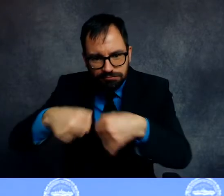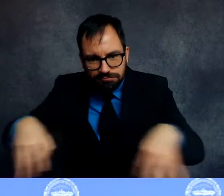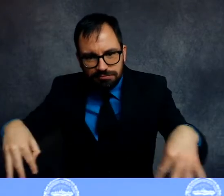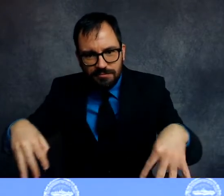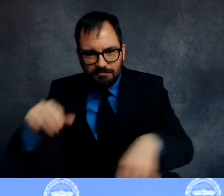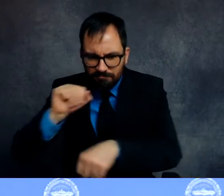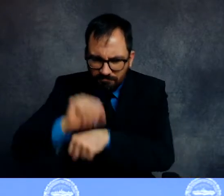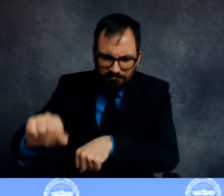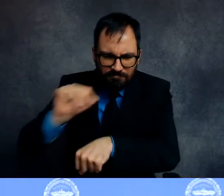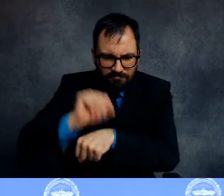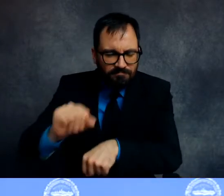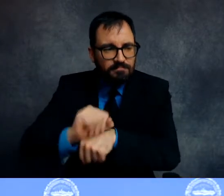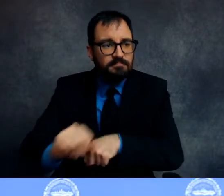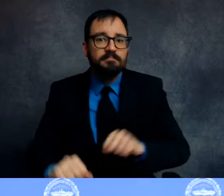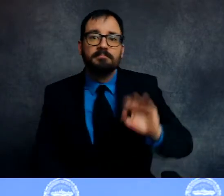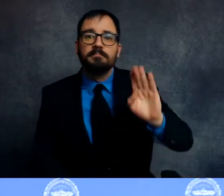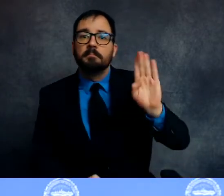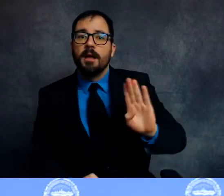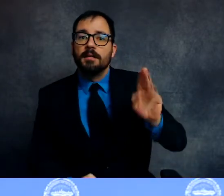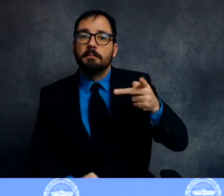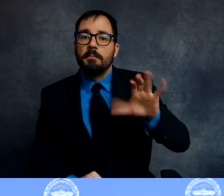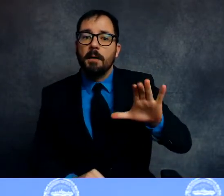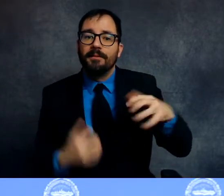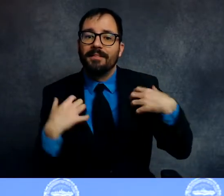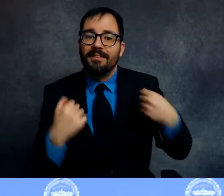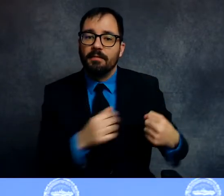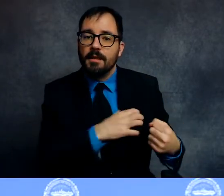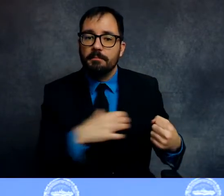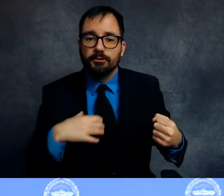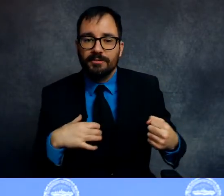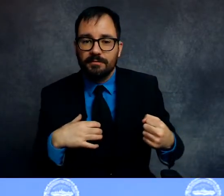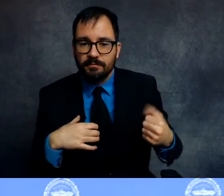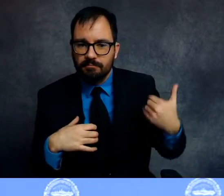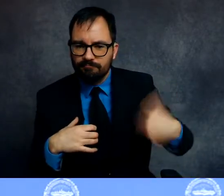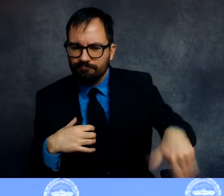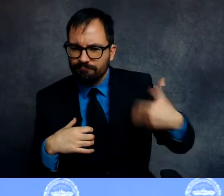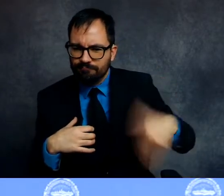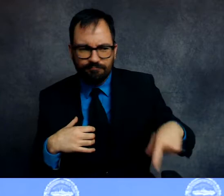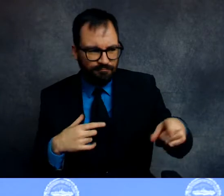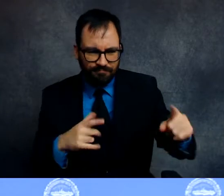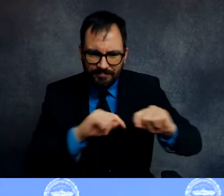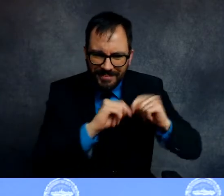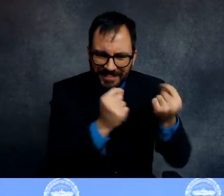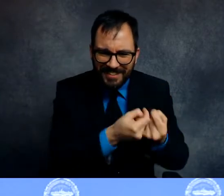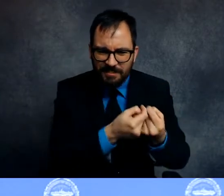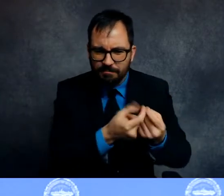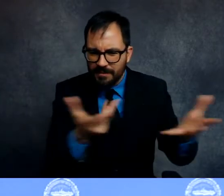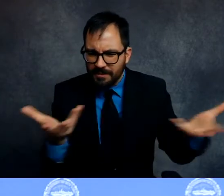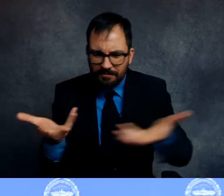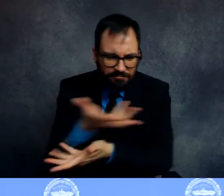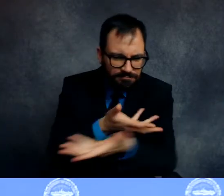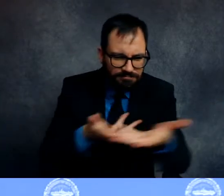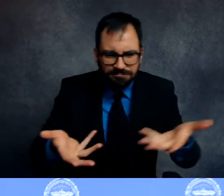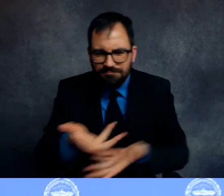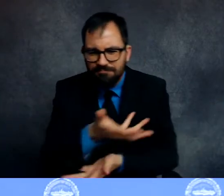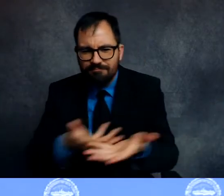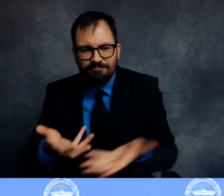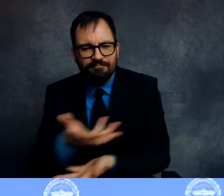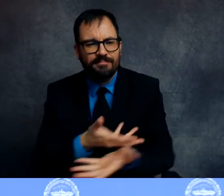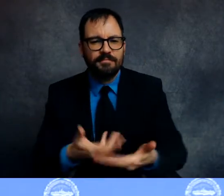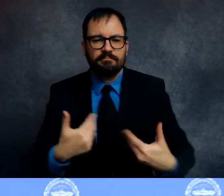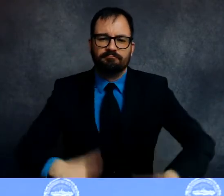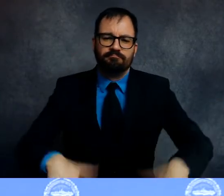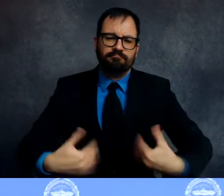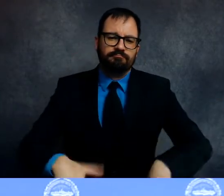possible. I want to give a special shout out and thank the Boston Housing Authority and the teams, Kate Bennett and her team at the Boston Housing Authority,